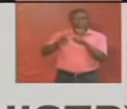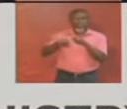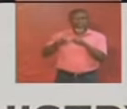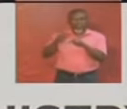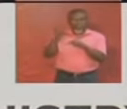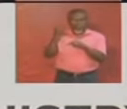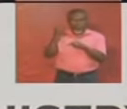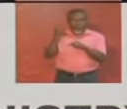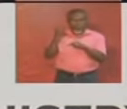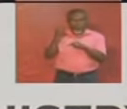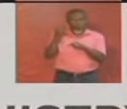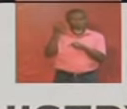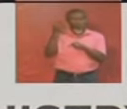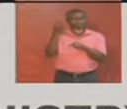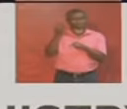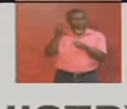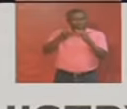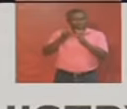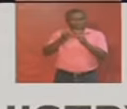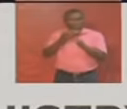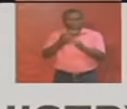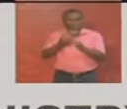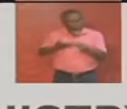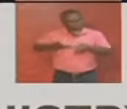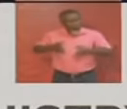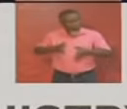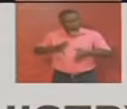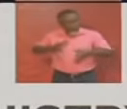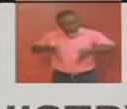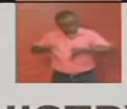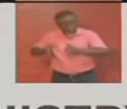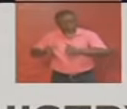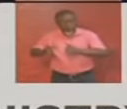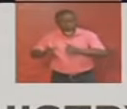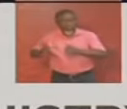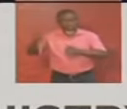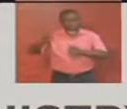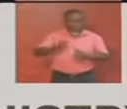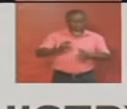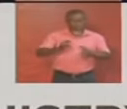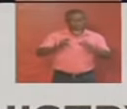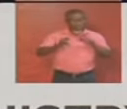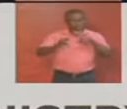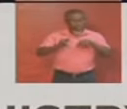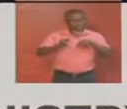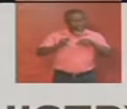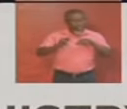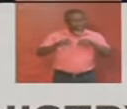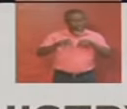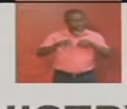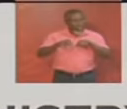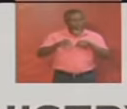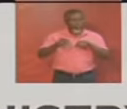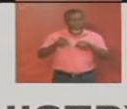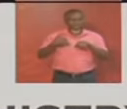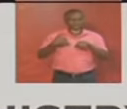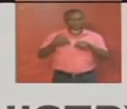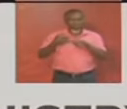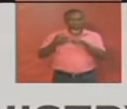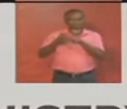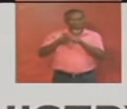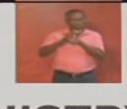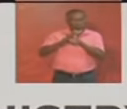increasing the risk of someone with an unknown status or who's of higher risk of actually having COVID board a flight with several persons on it,